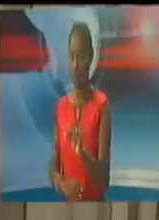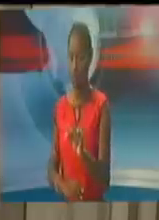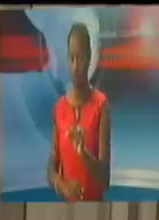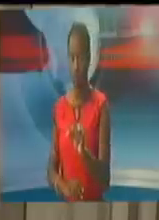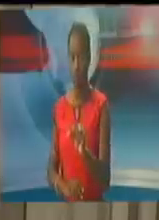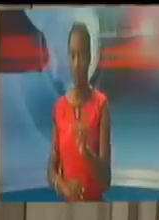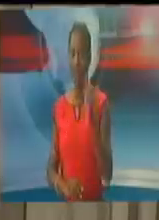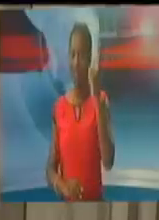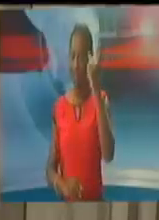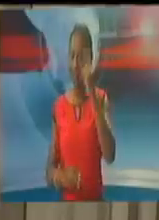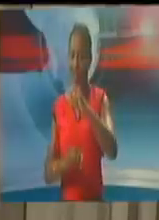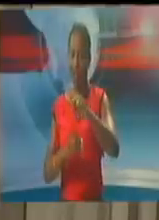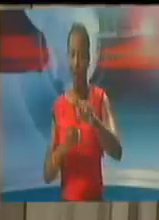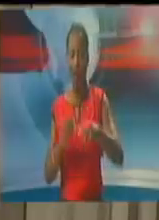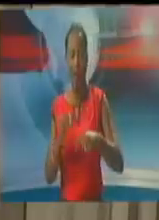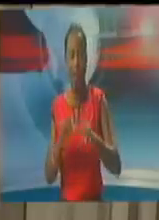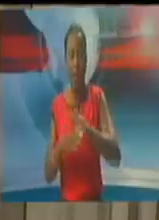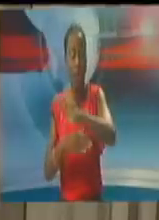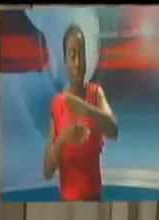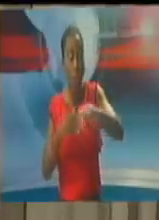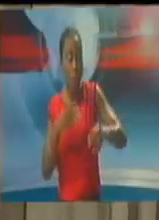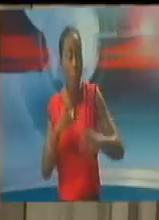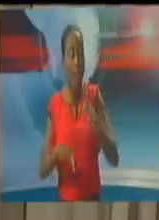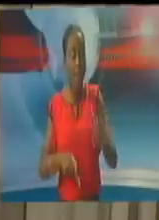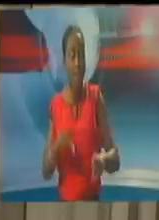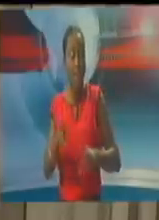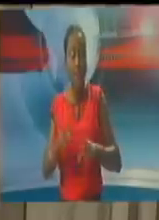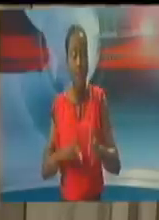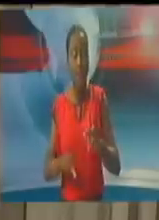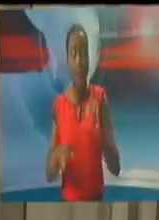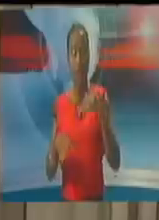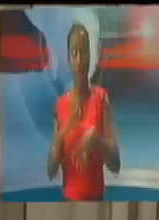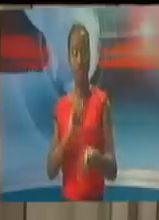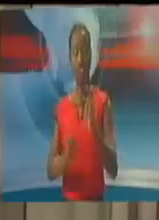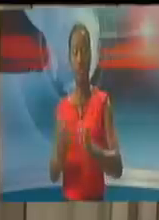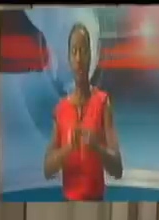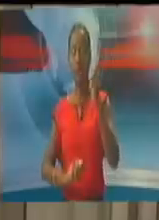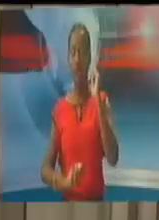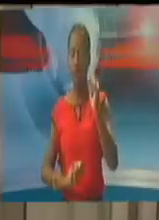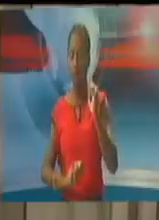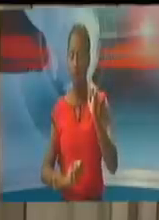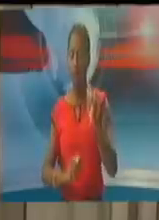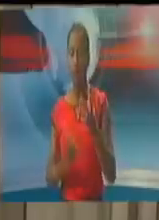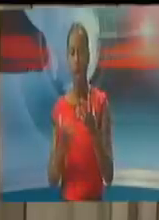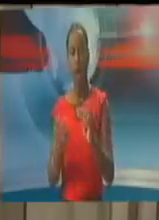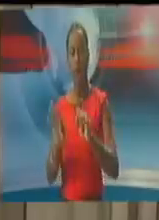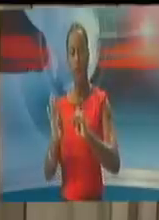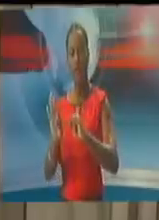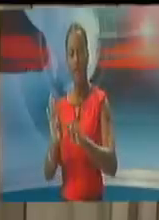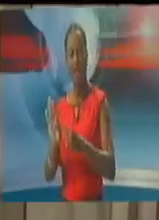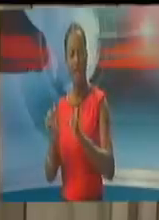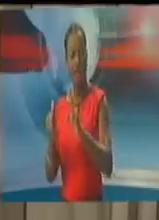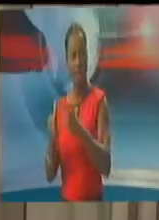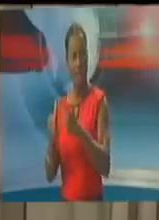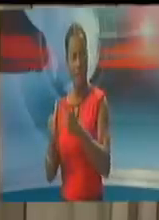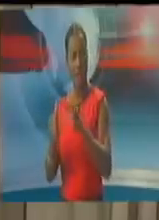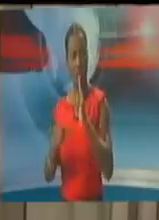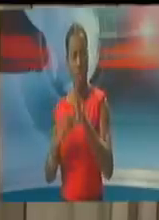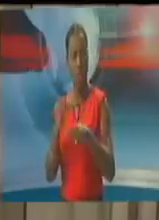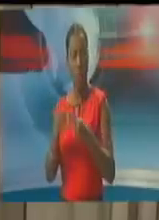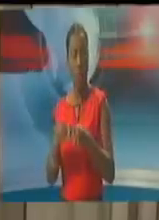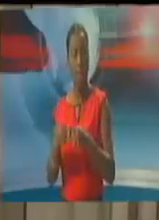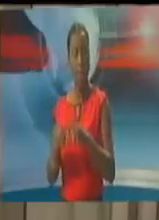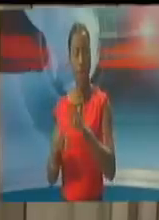task. It is not an easy task. I'd like to start, first of all, by dealing with the Trinidad and Tobago